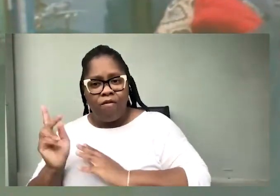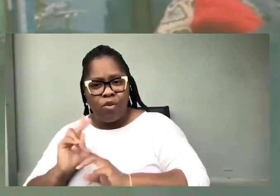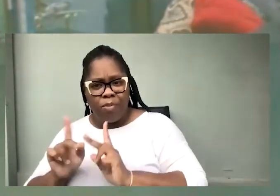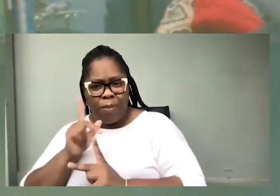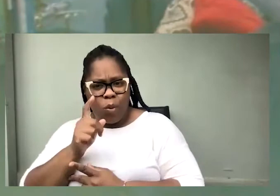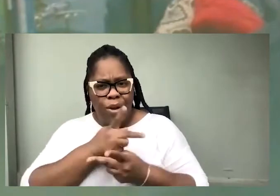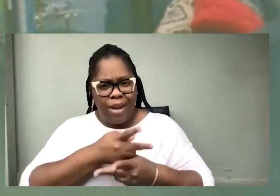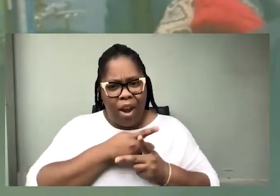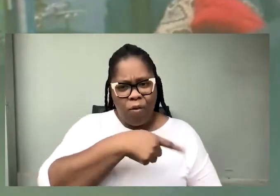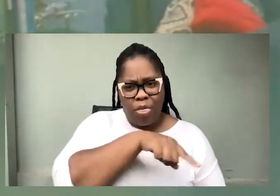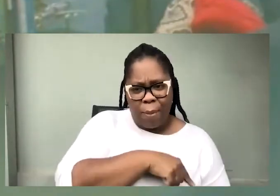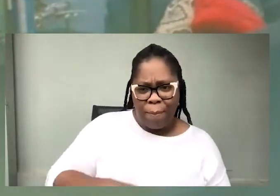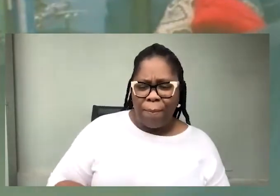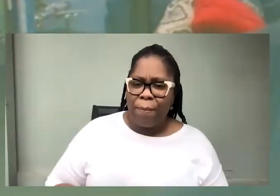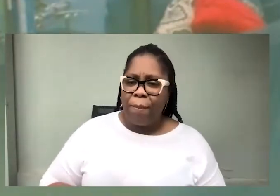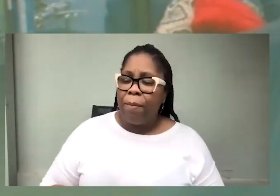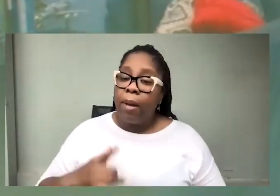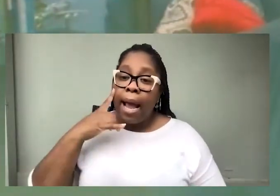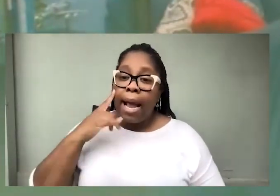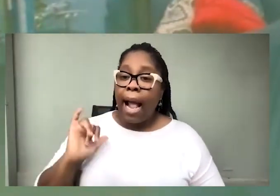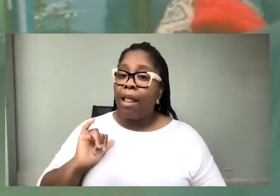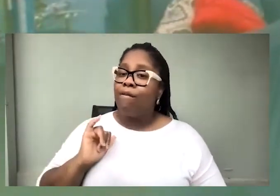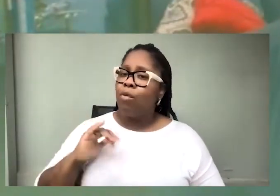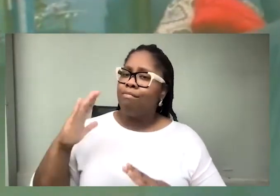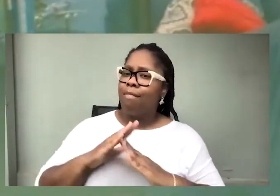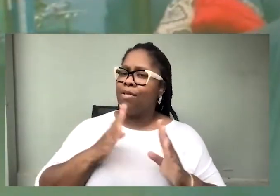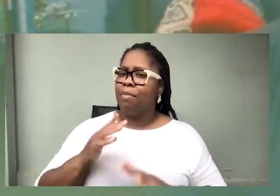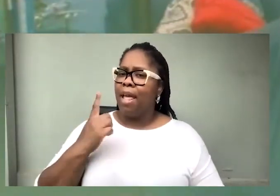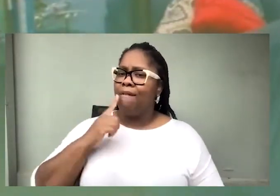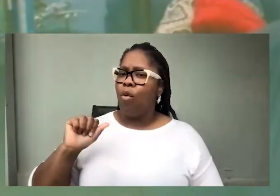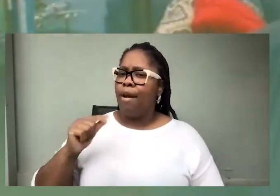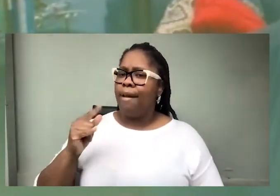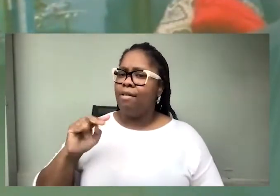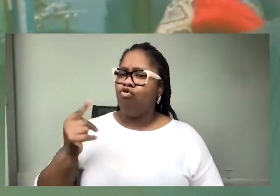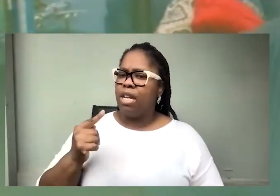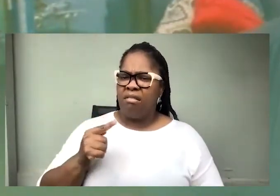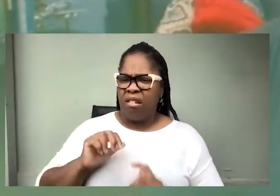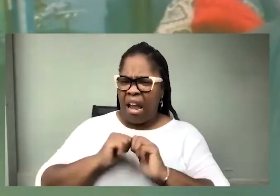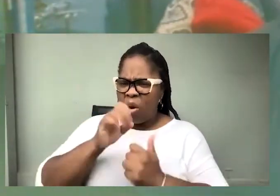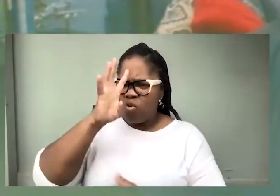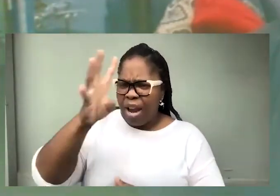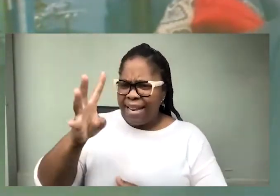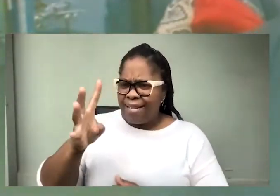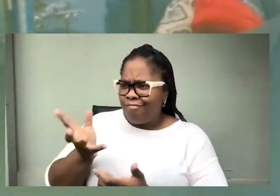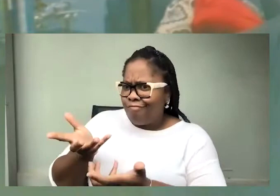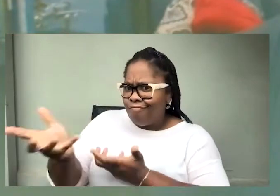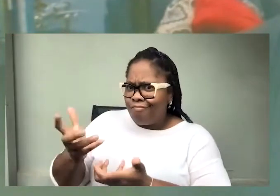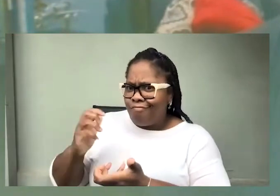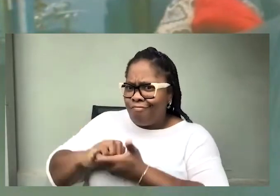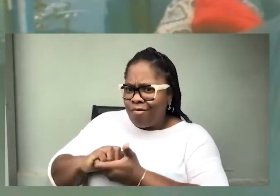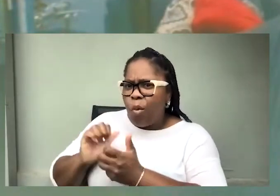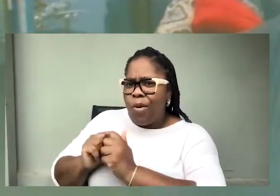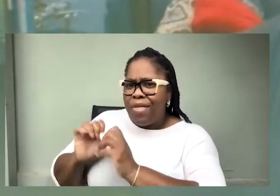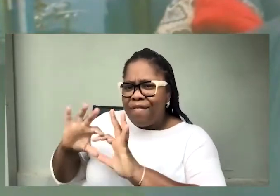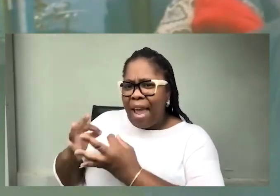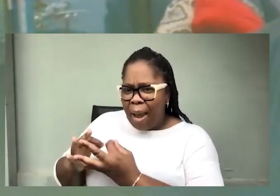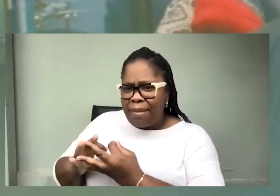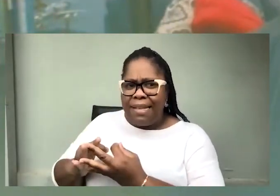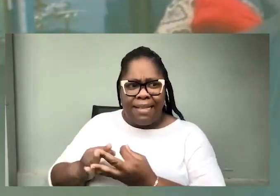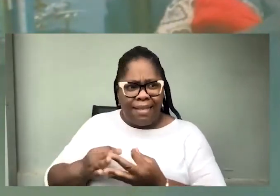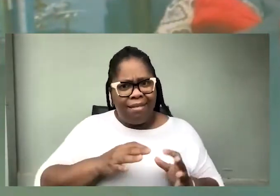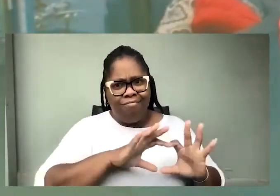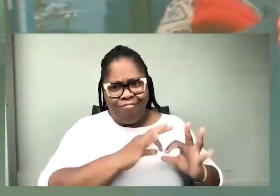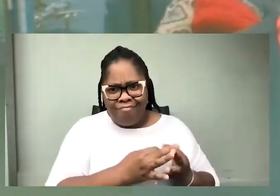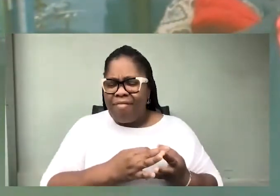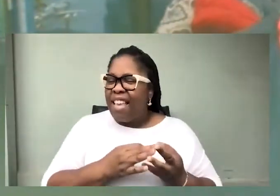The California Master Plan for Aging was written with the families we serve and with all of you in mind. Thank